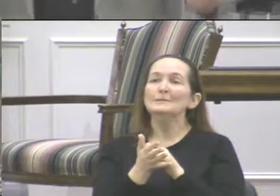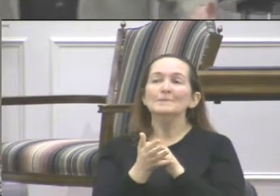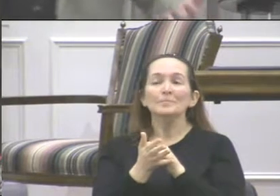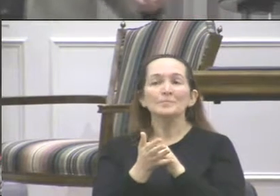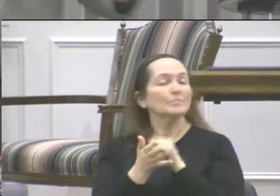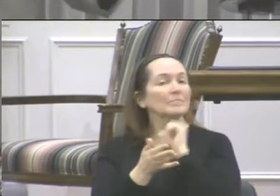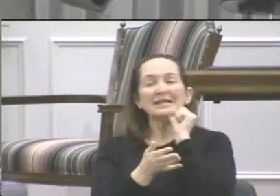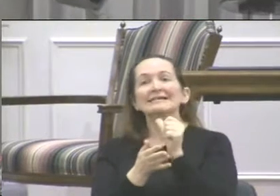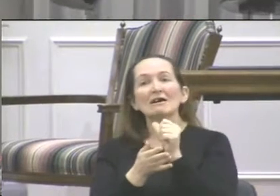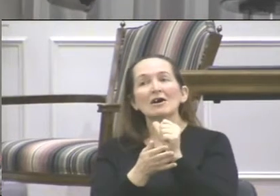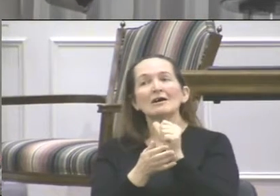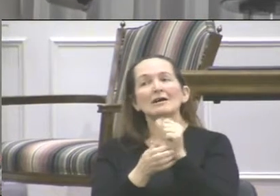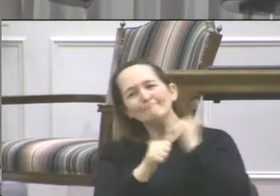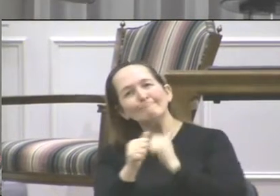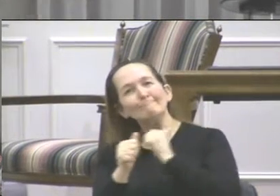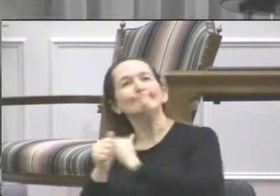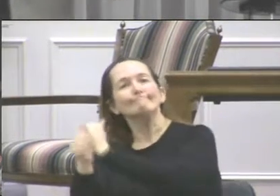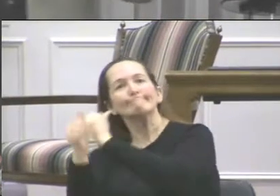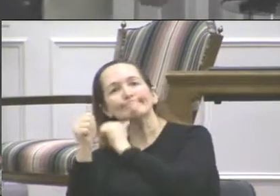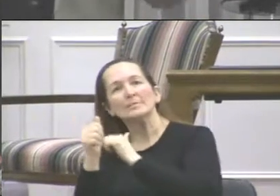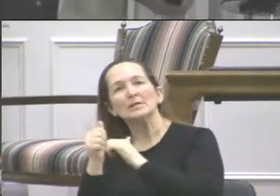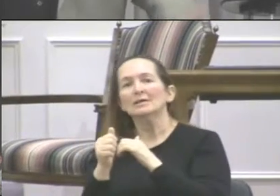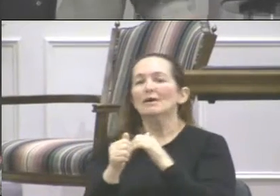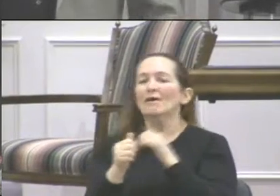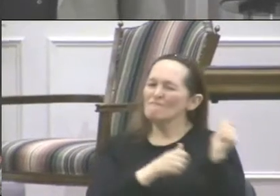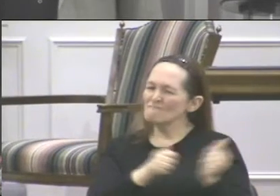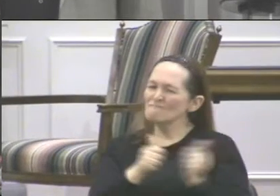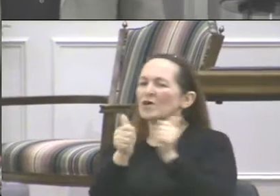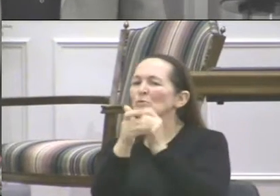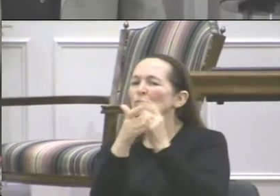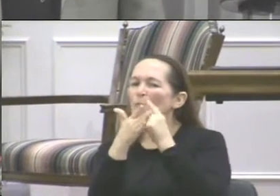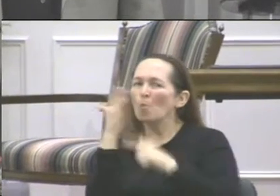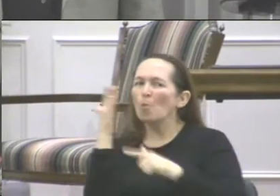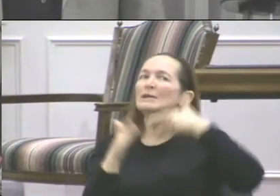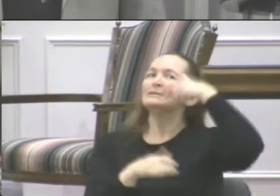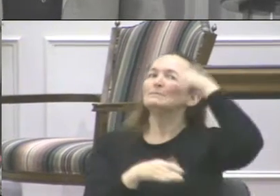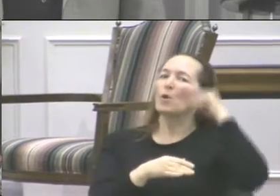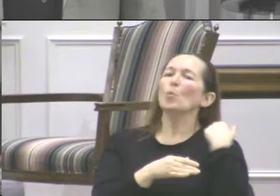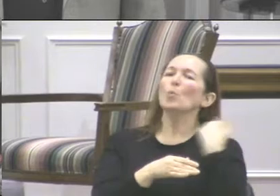Rather than pursuing for what is better, we settle for what is good.